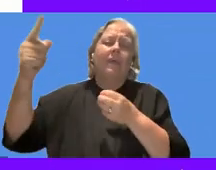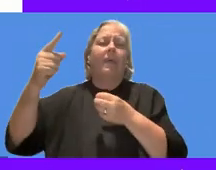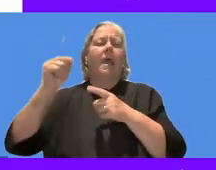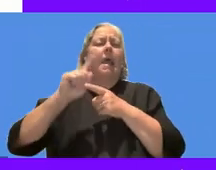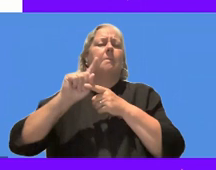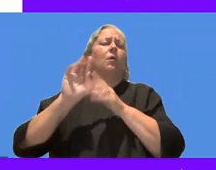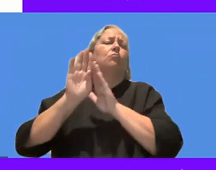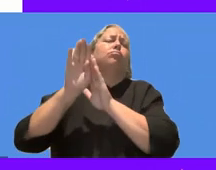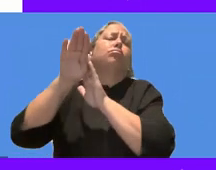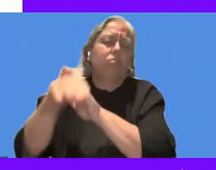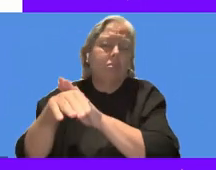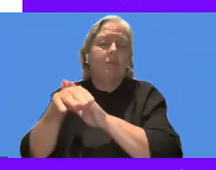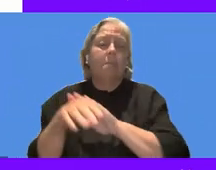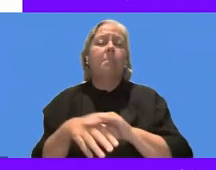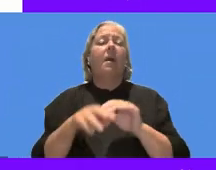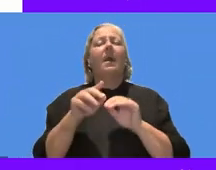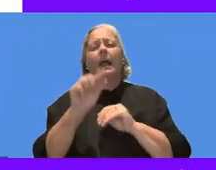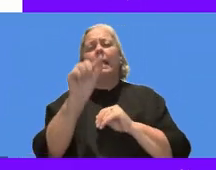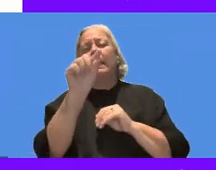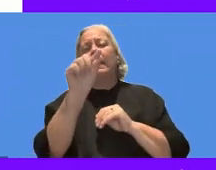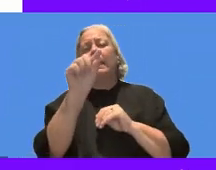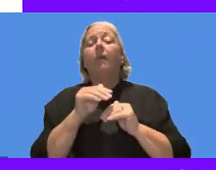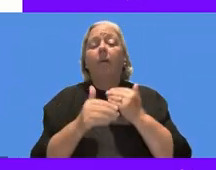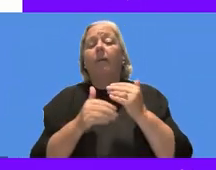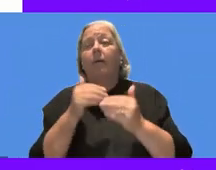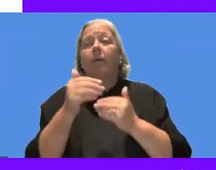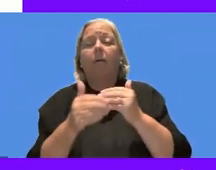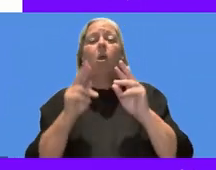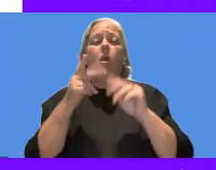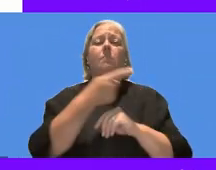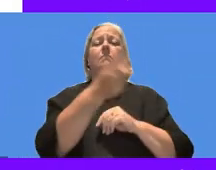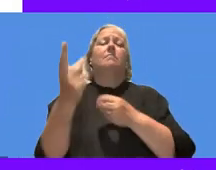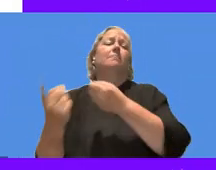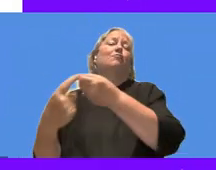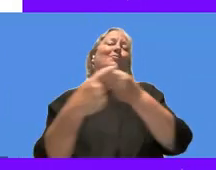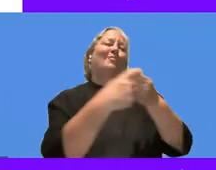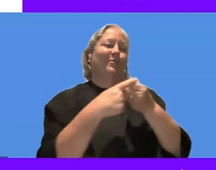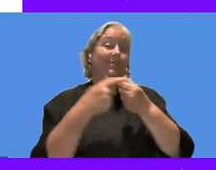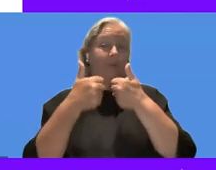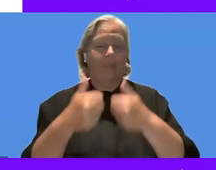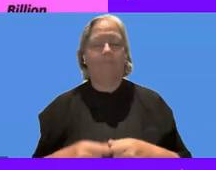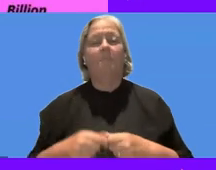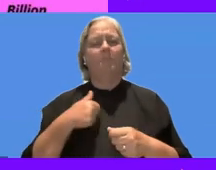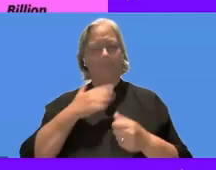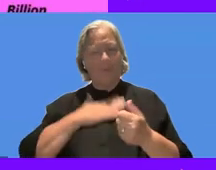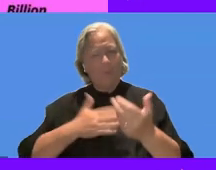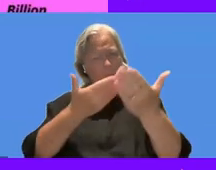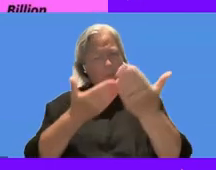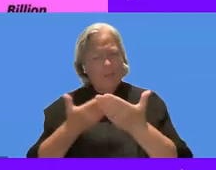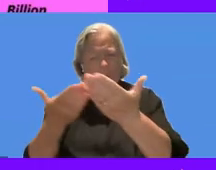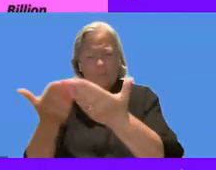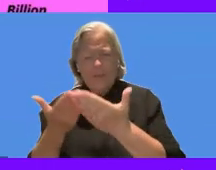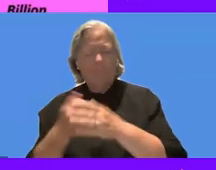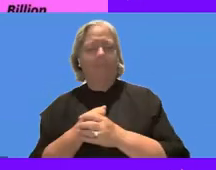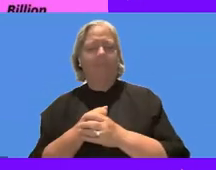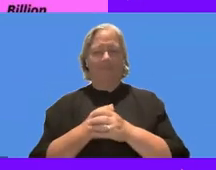able to join us on the way. So first of all, I want to welcome you to this event. On making the SDGs